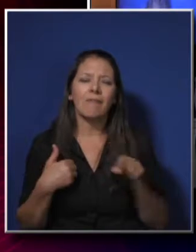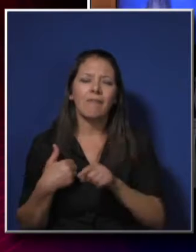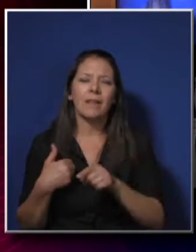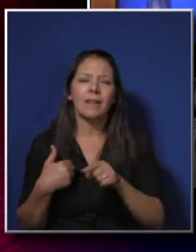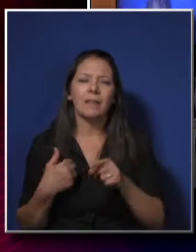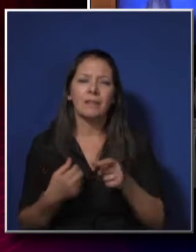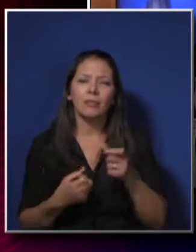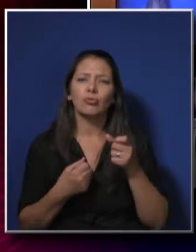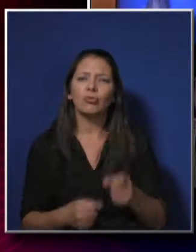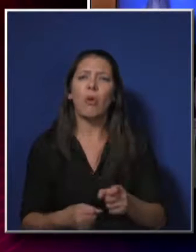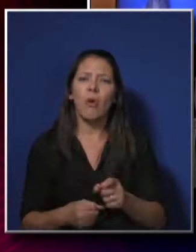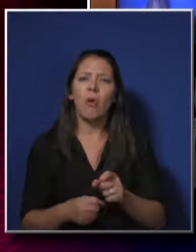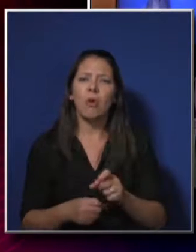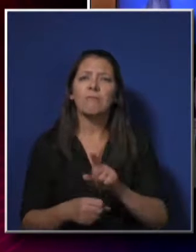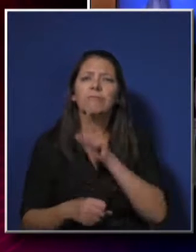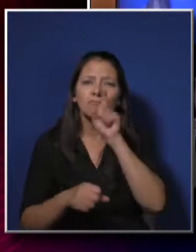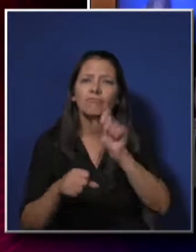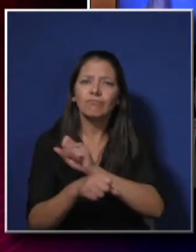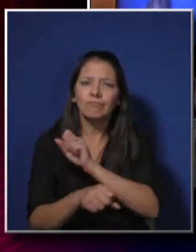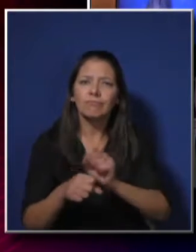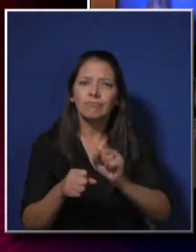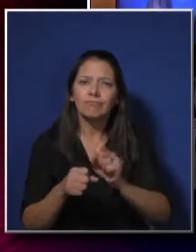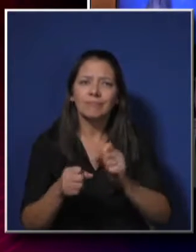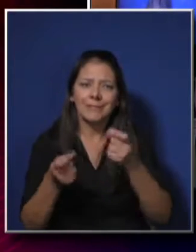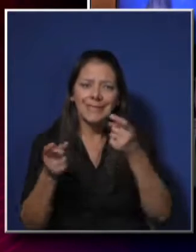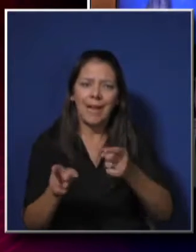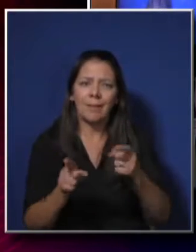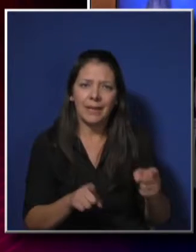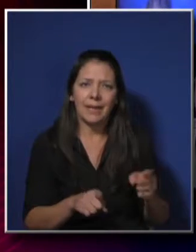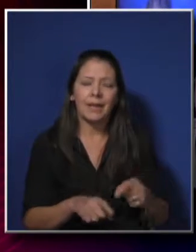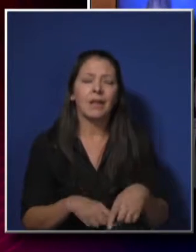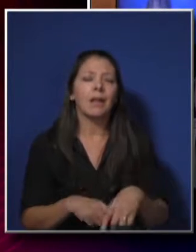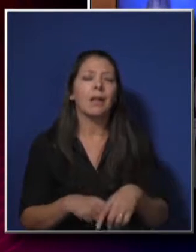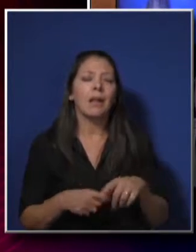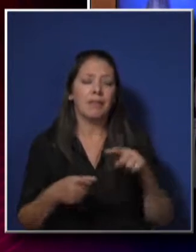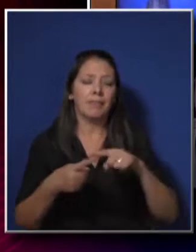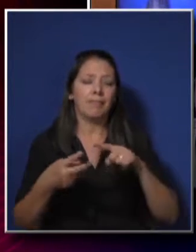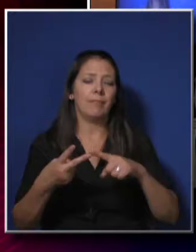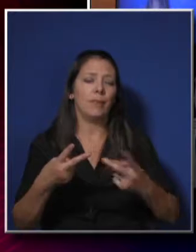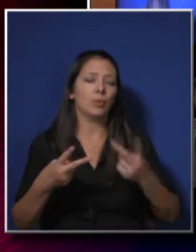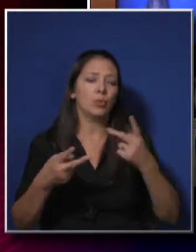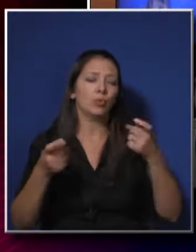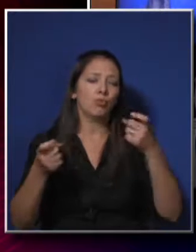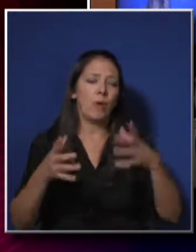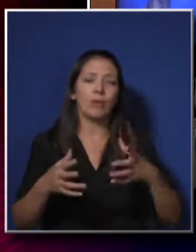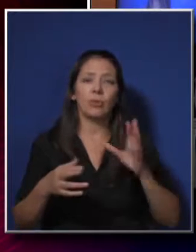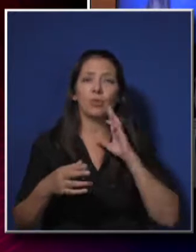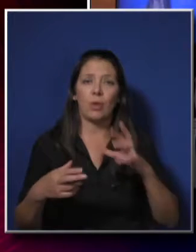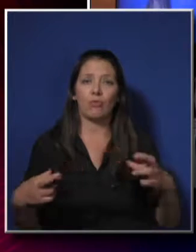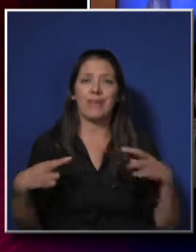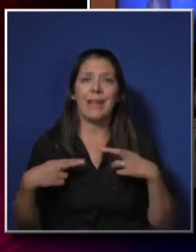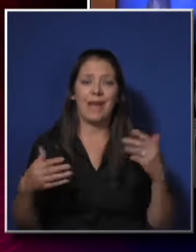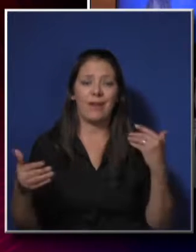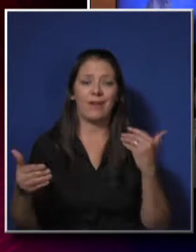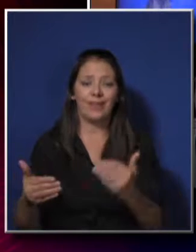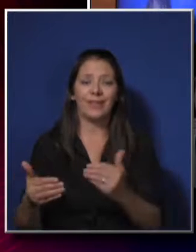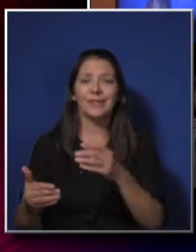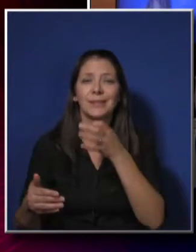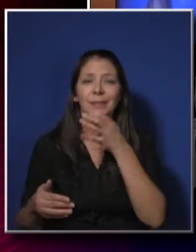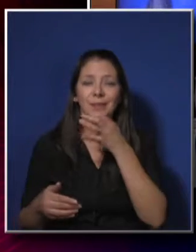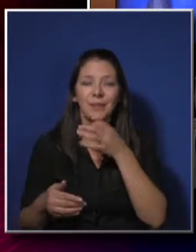realities that are coming up. We have upcoming retirements of 2 directors. So now is the time to look